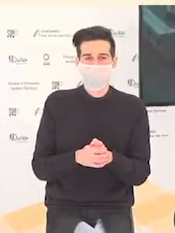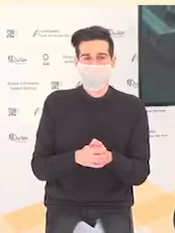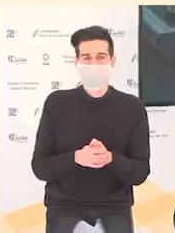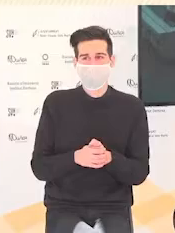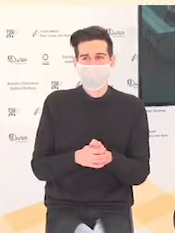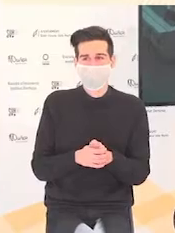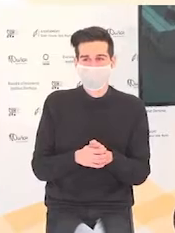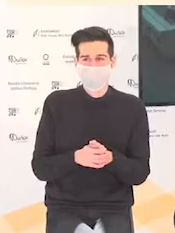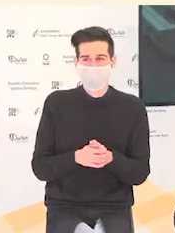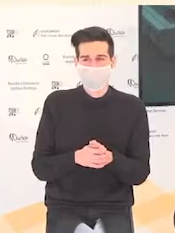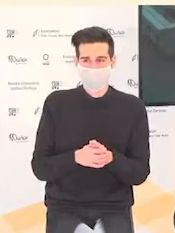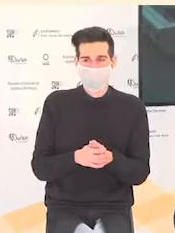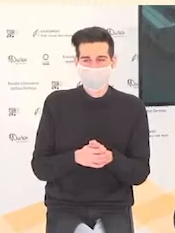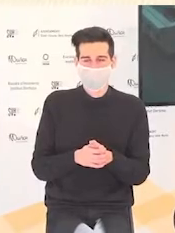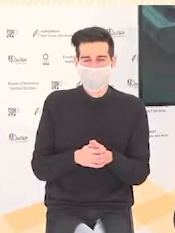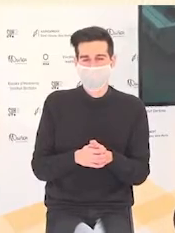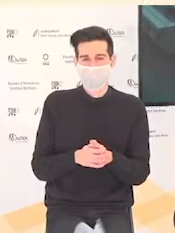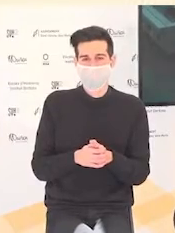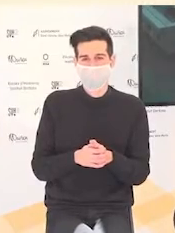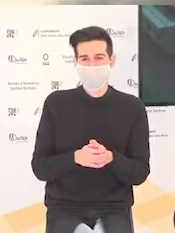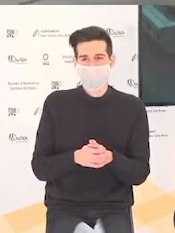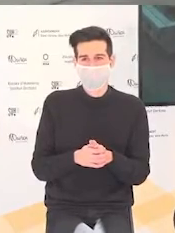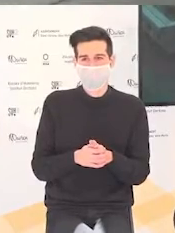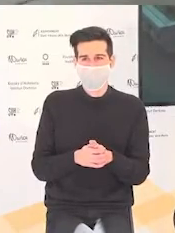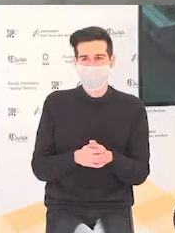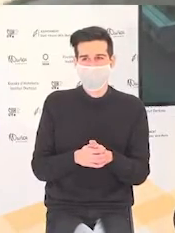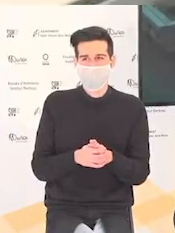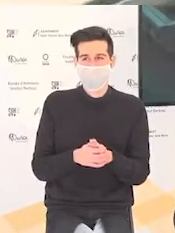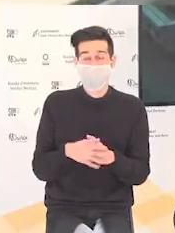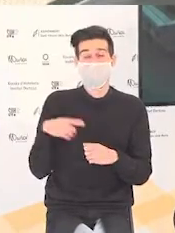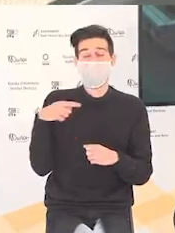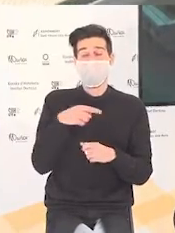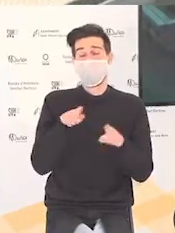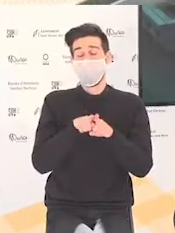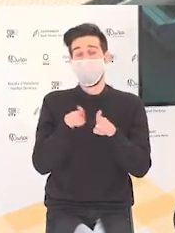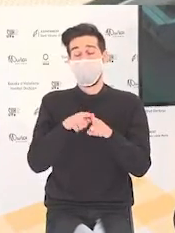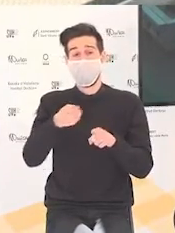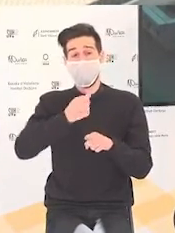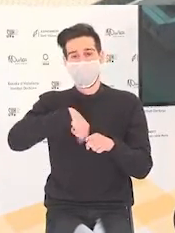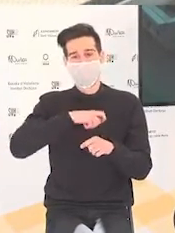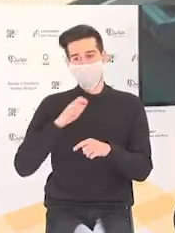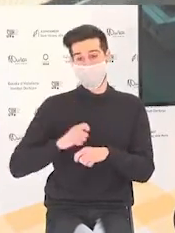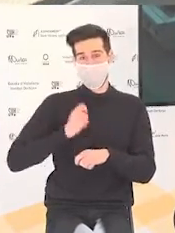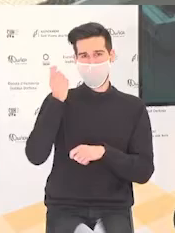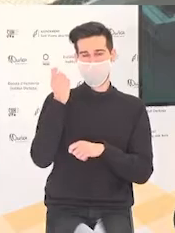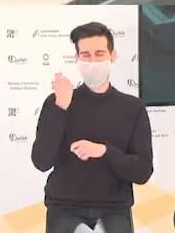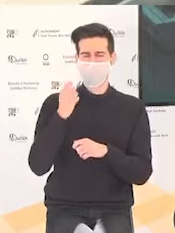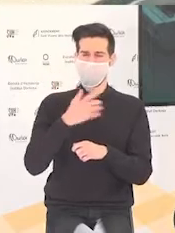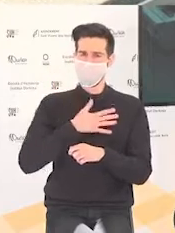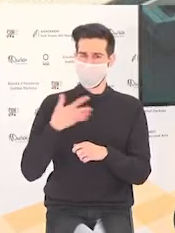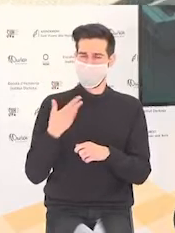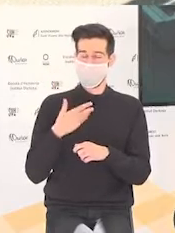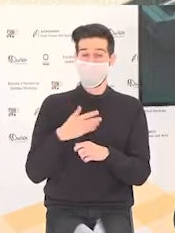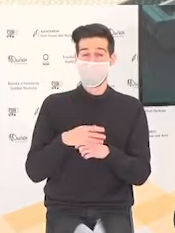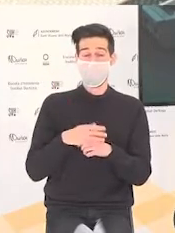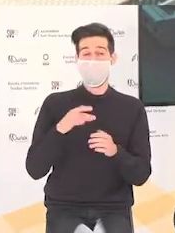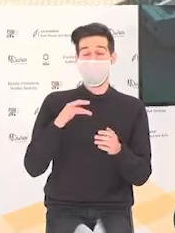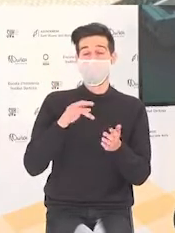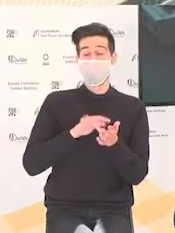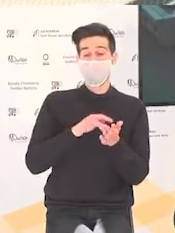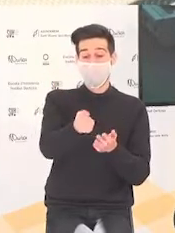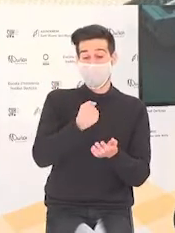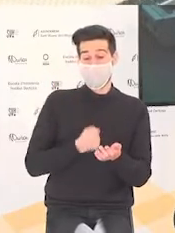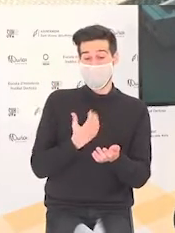make sure that they don't absorb any humidity. Esto es lo que queremos conseguir. Ahora lo vamos a cocer y lo vamos a dejar